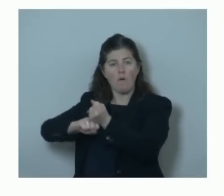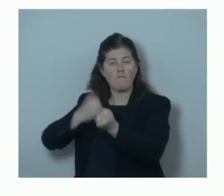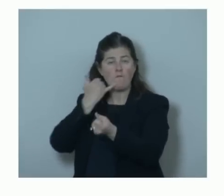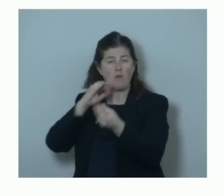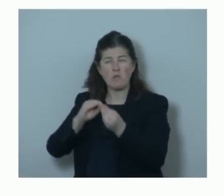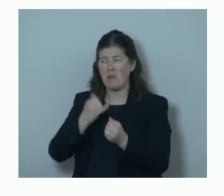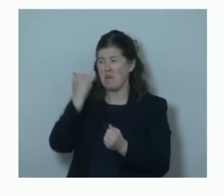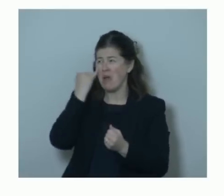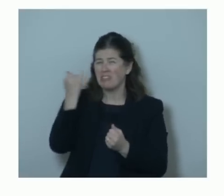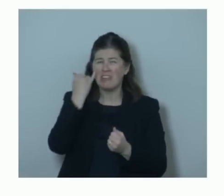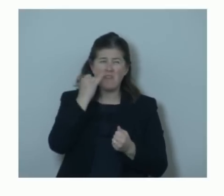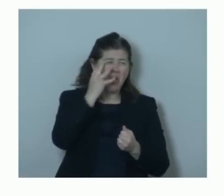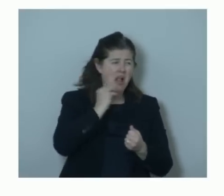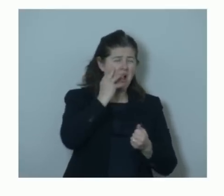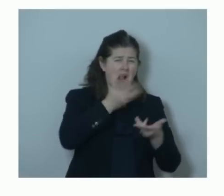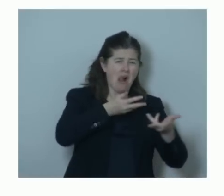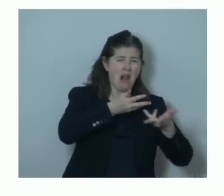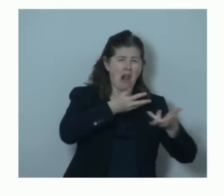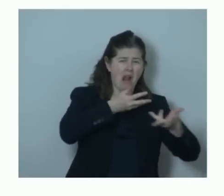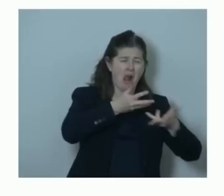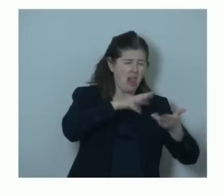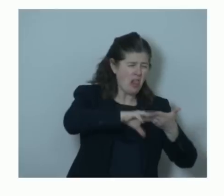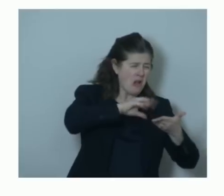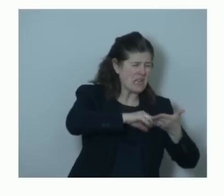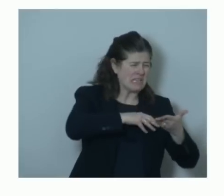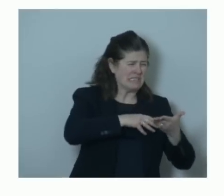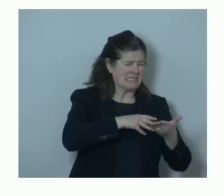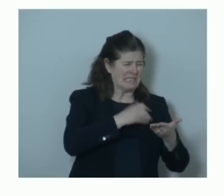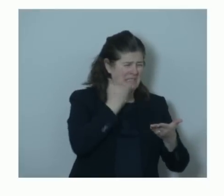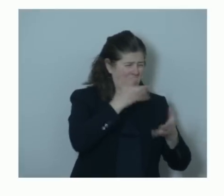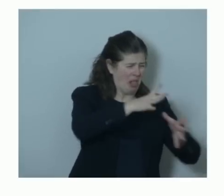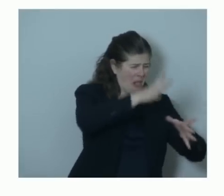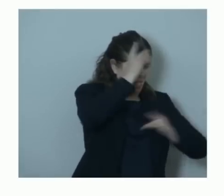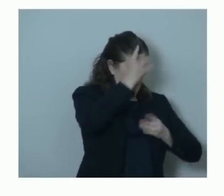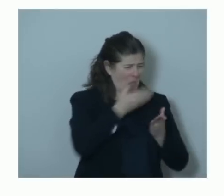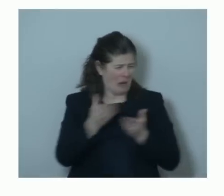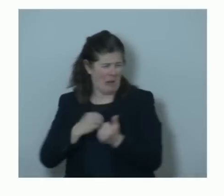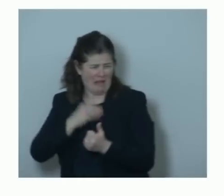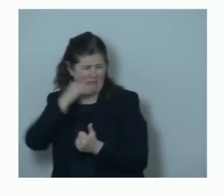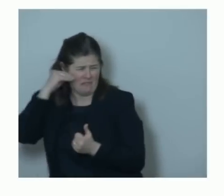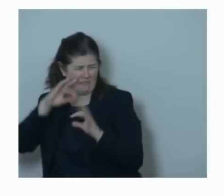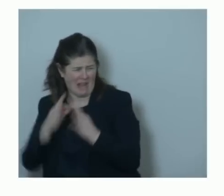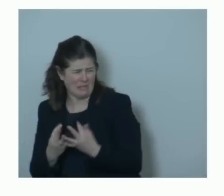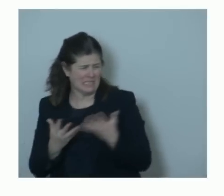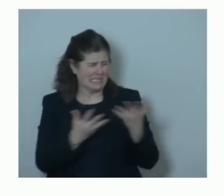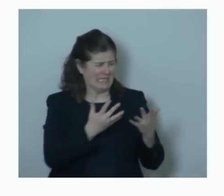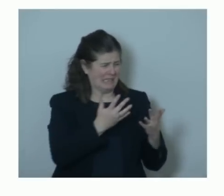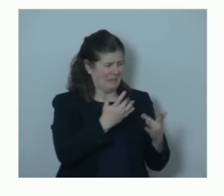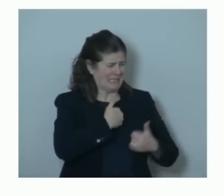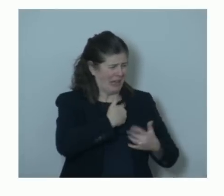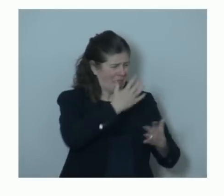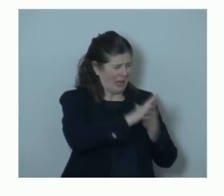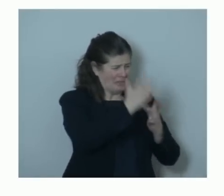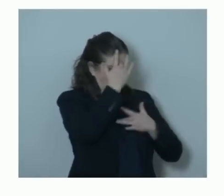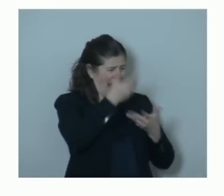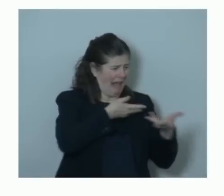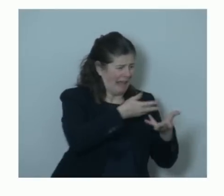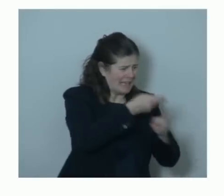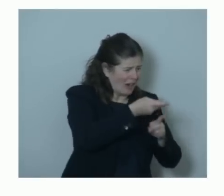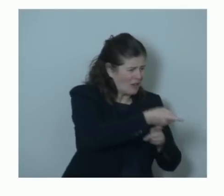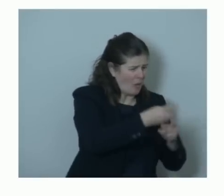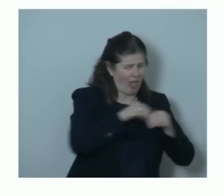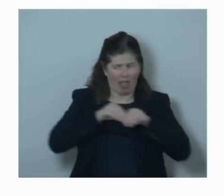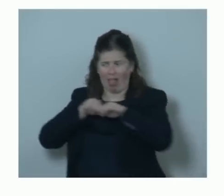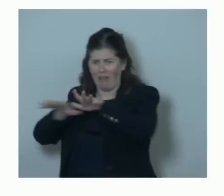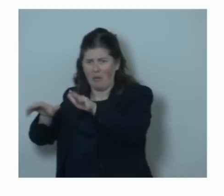on the front lines, taking care of people, worrying about whether you're going to bring that home to your families, worried about whether you're going to get sick yourself and spread it